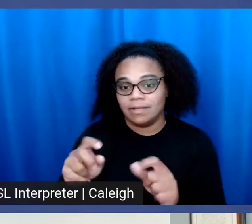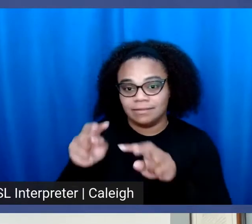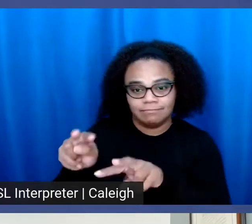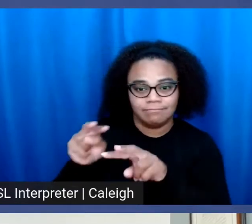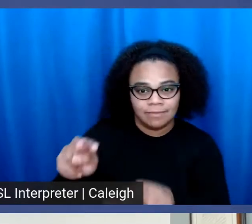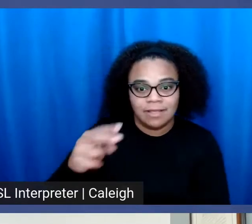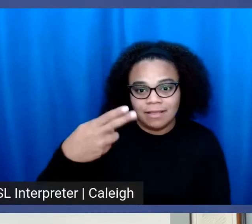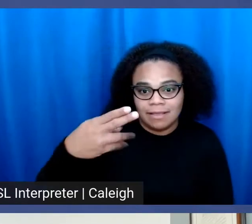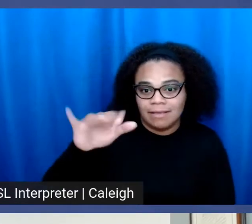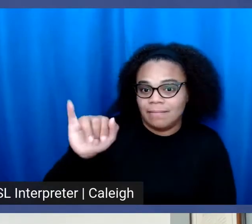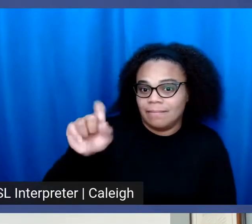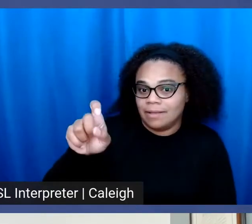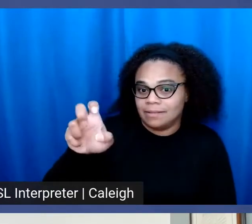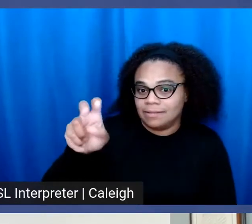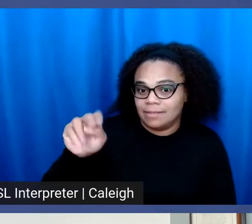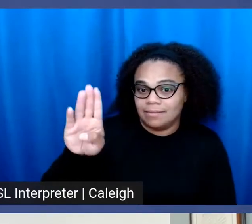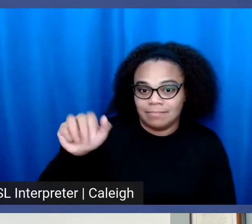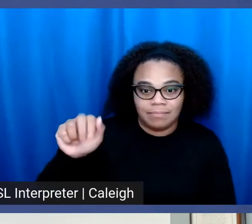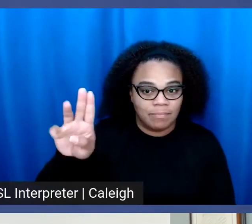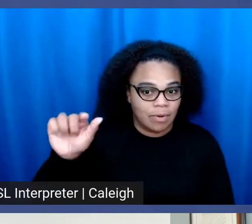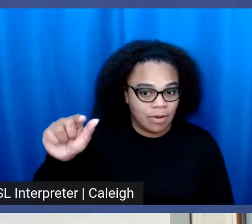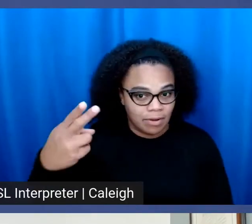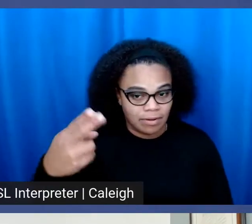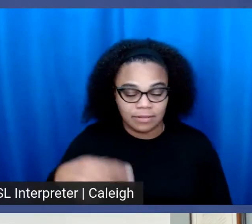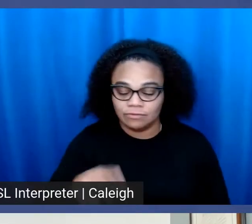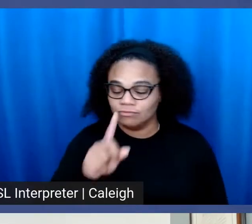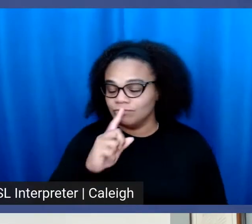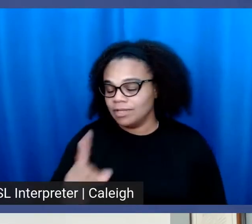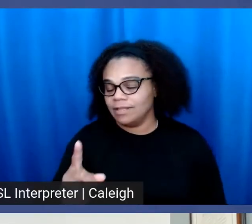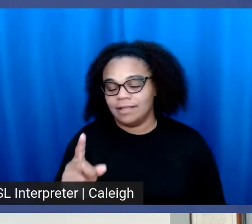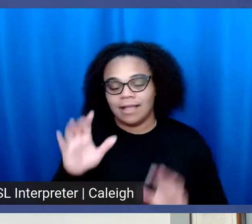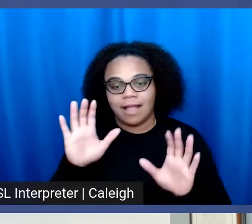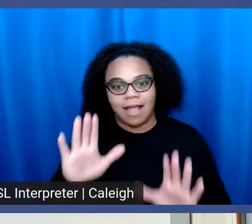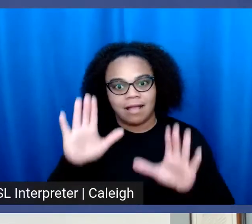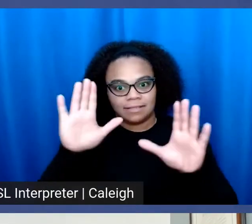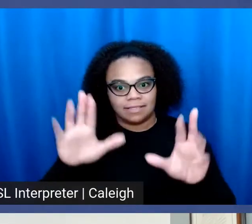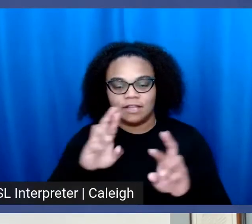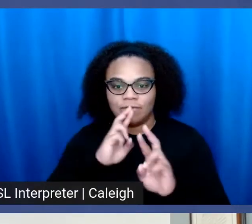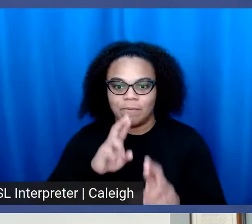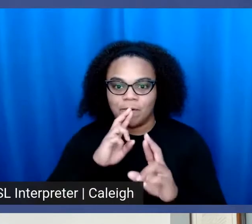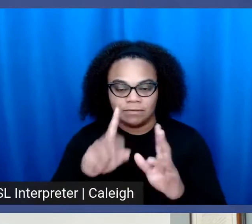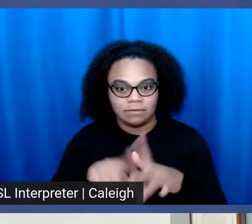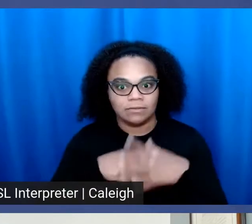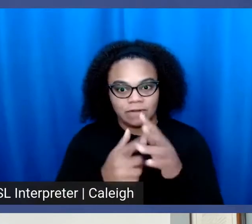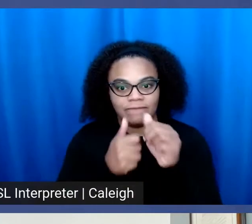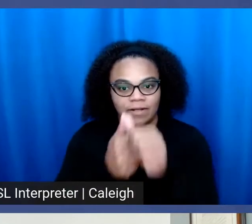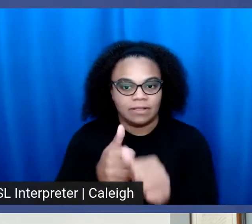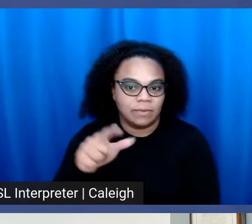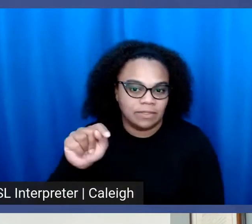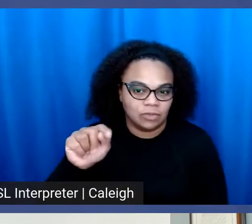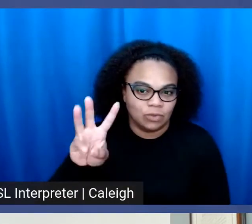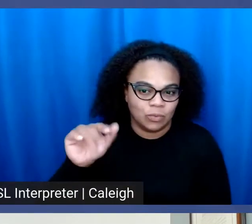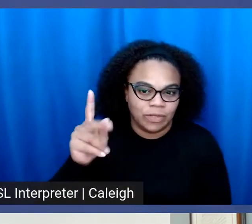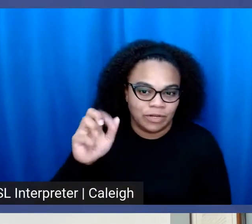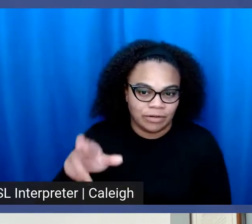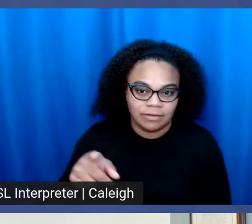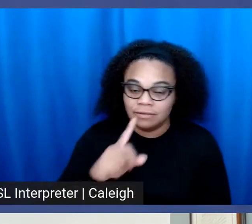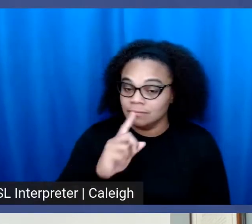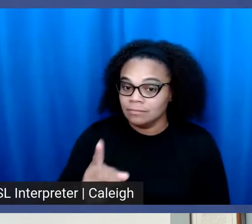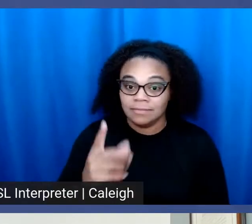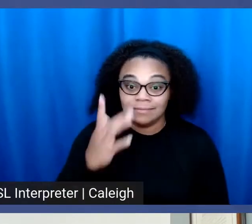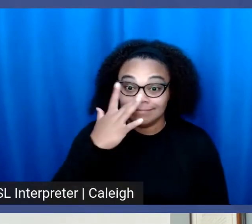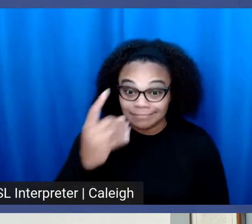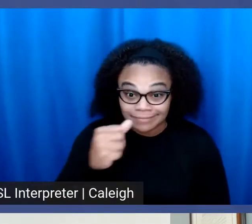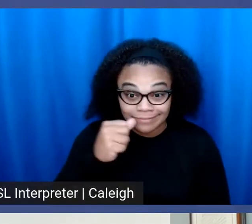Hixenbaugh. He is doing excellent reporting. And interestingly, yesterday, he published